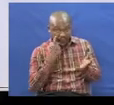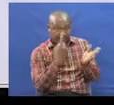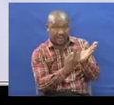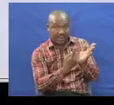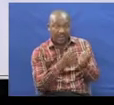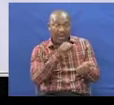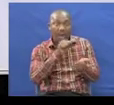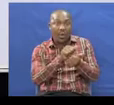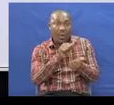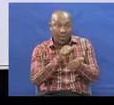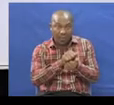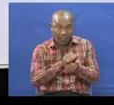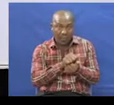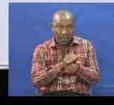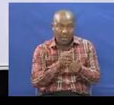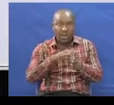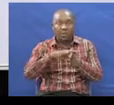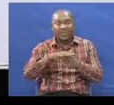a flat-bottomed